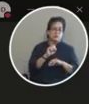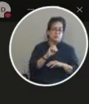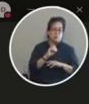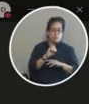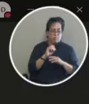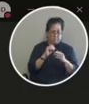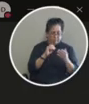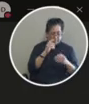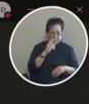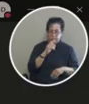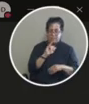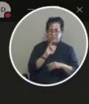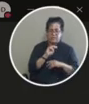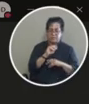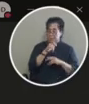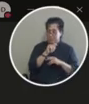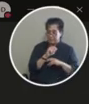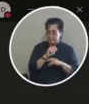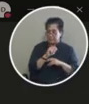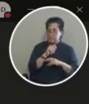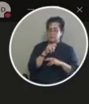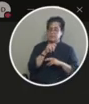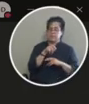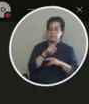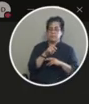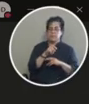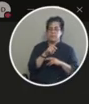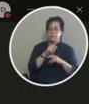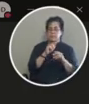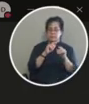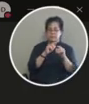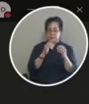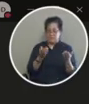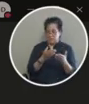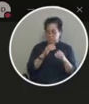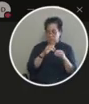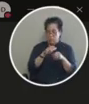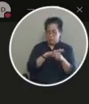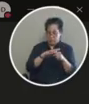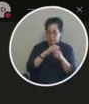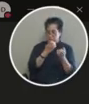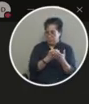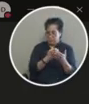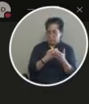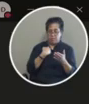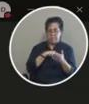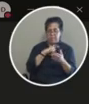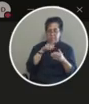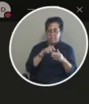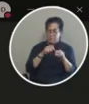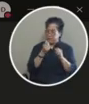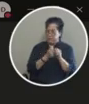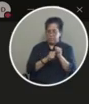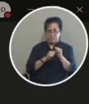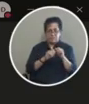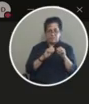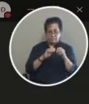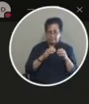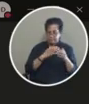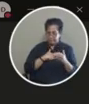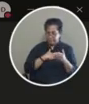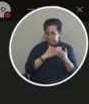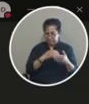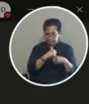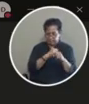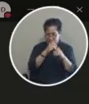the impact of COVID-19 on our local economy, we must put everything on the table and make the